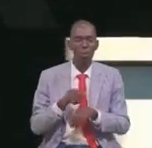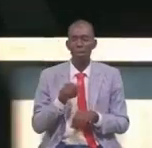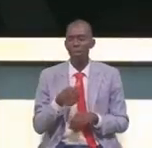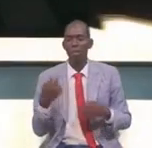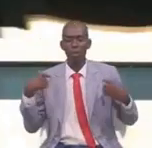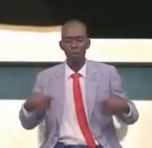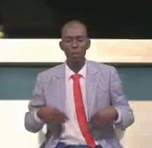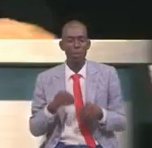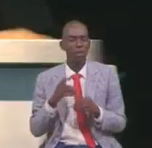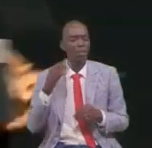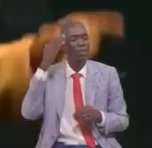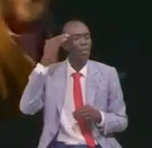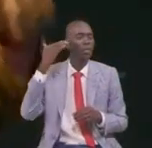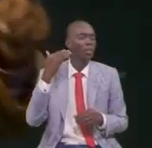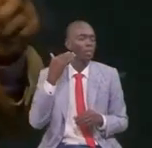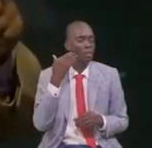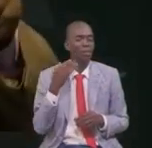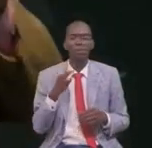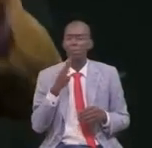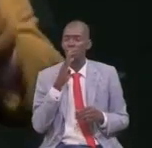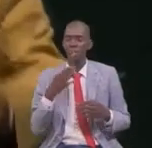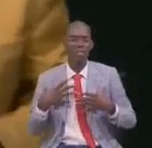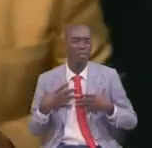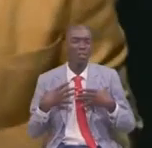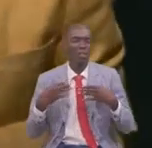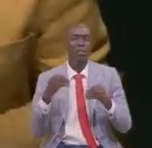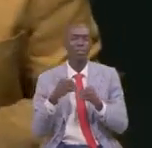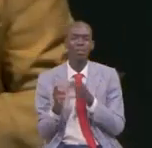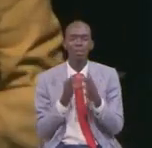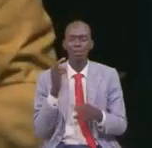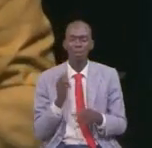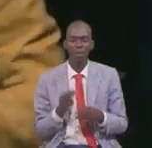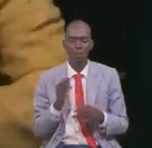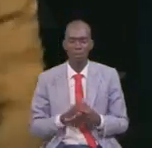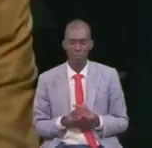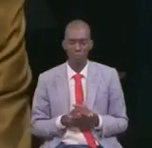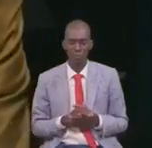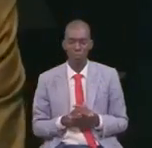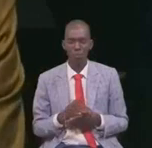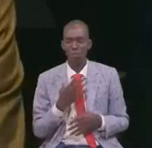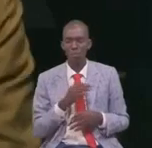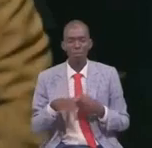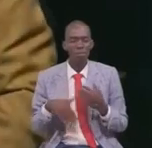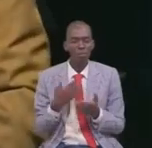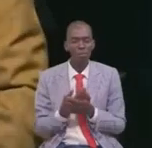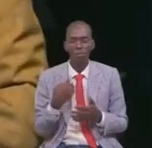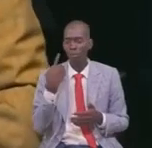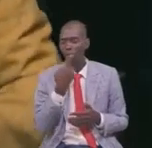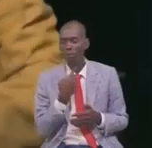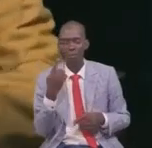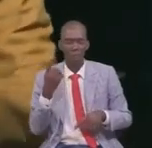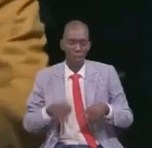the head, migraine, be healed in Jesus' name. And those who could not sit